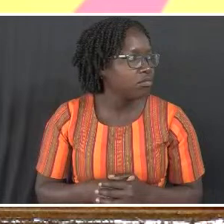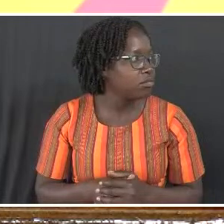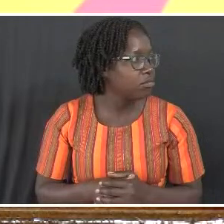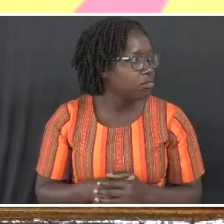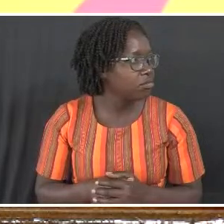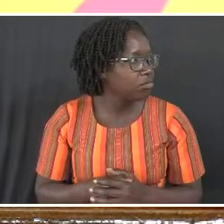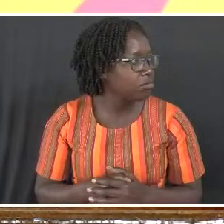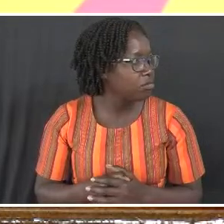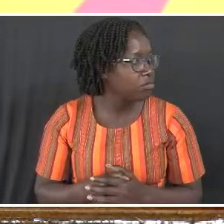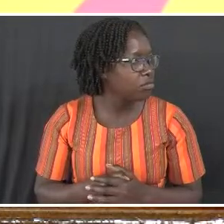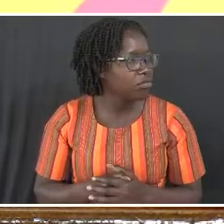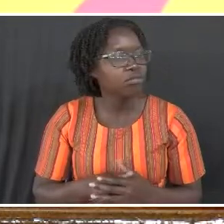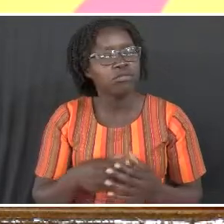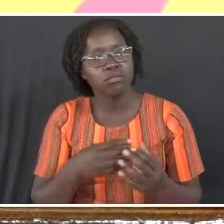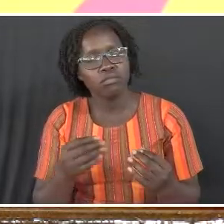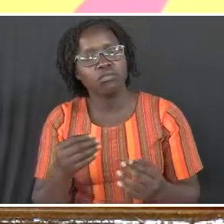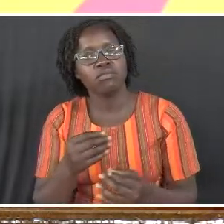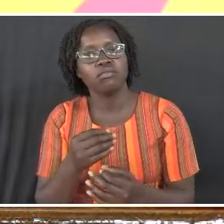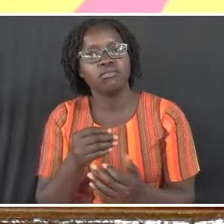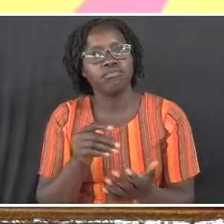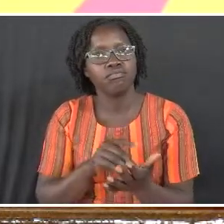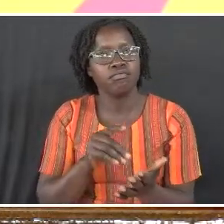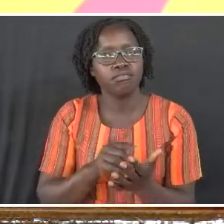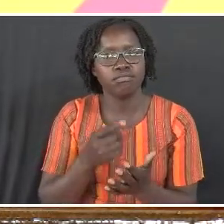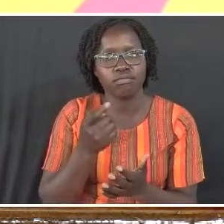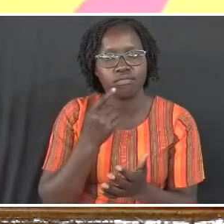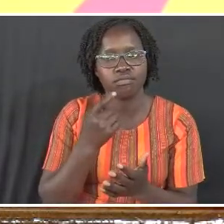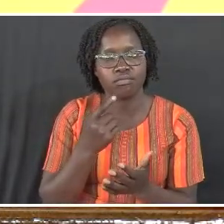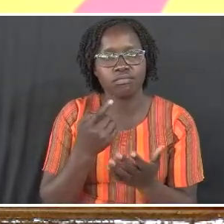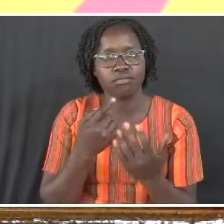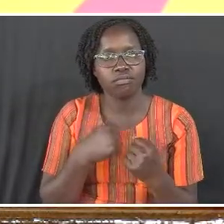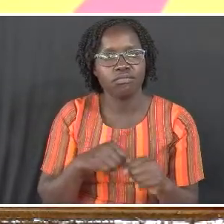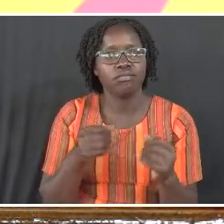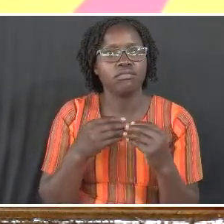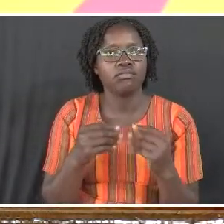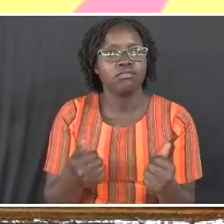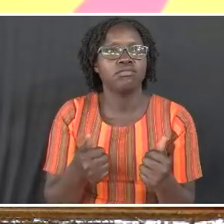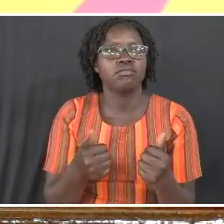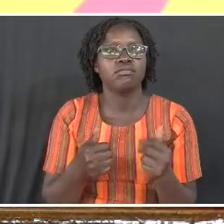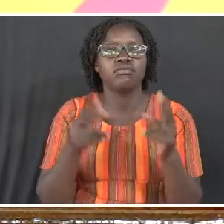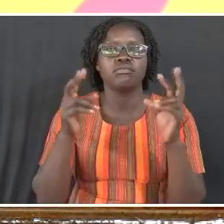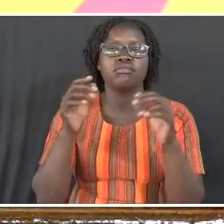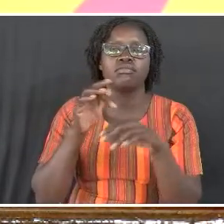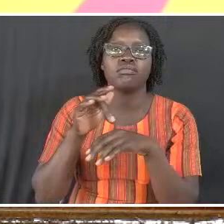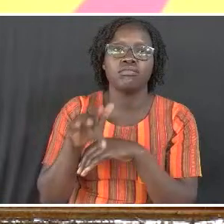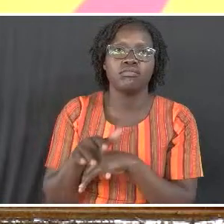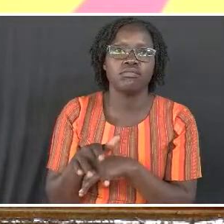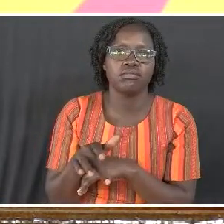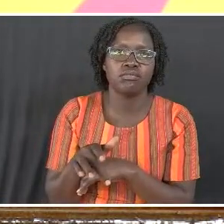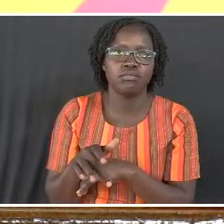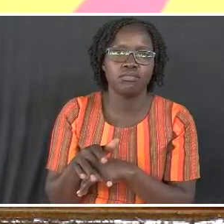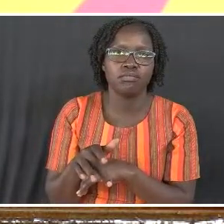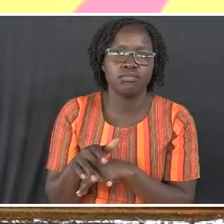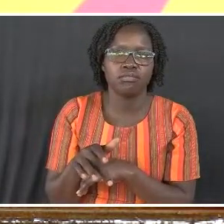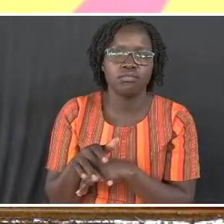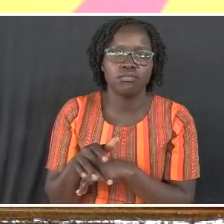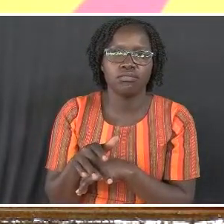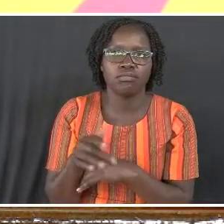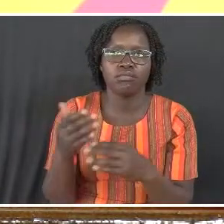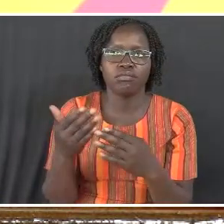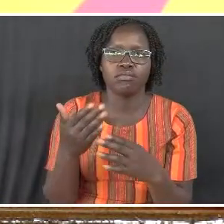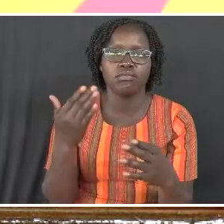a dentist, and I think they'll be able to sort the issue earlier before